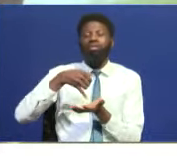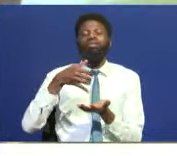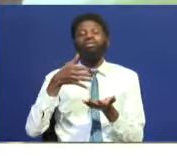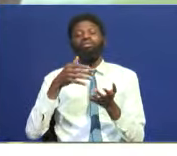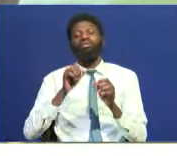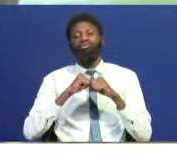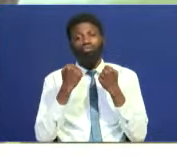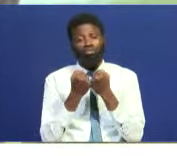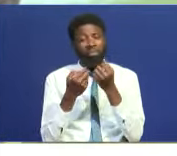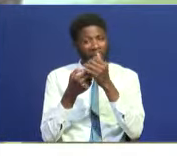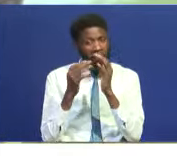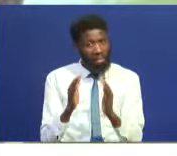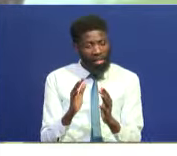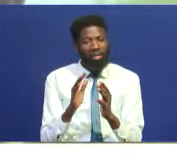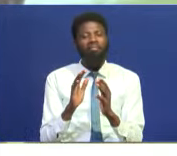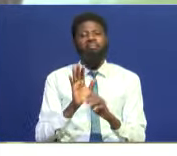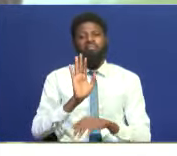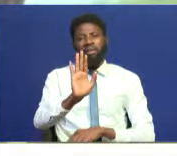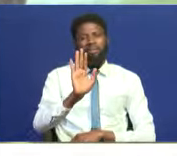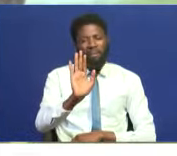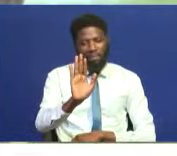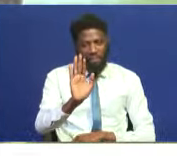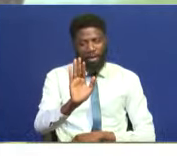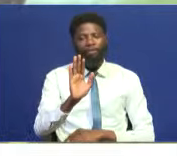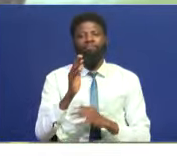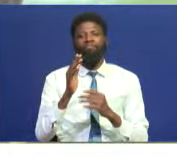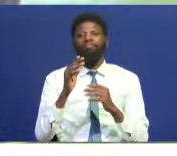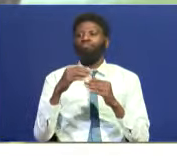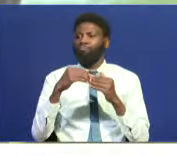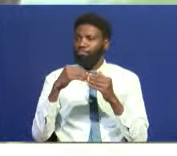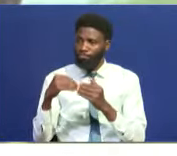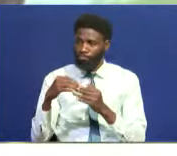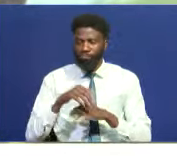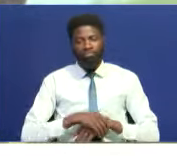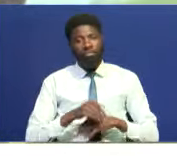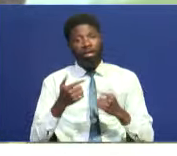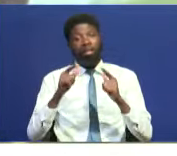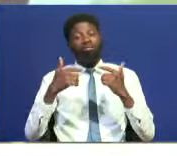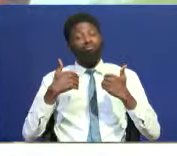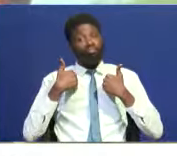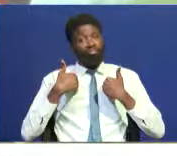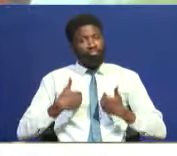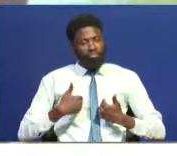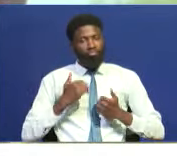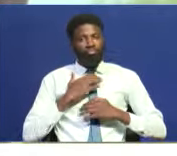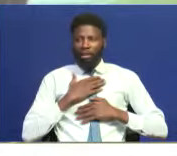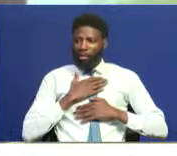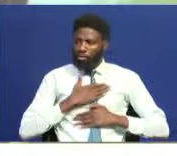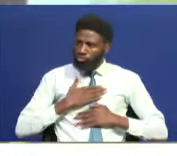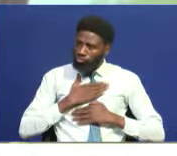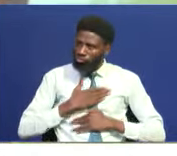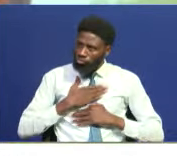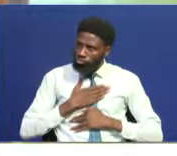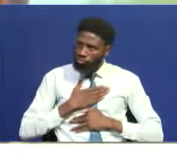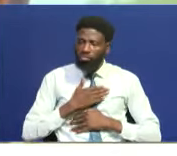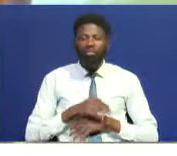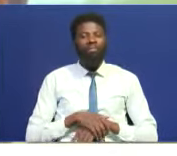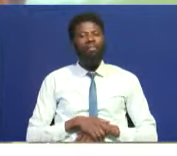their submissions and guidance. Allow me, Your Excellency, to appreciate KOTU